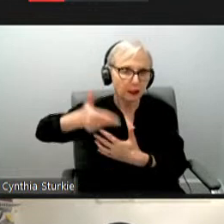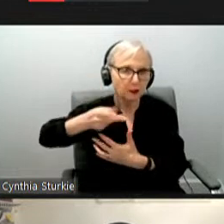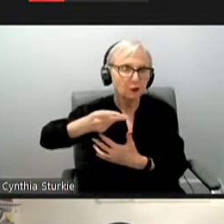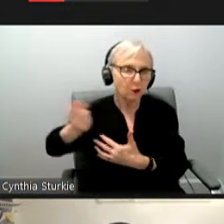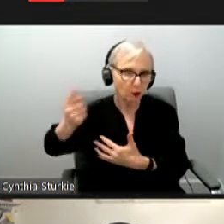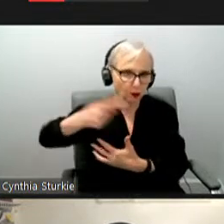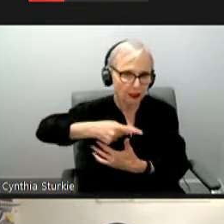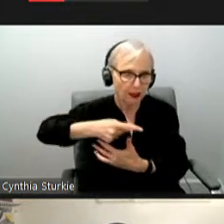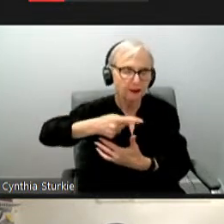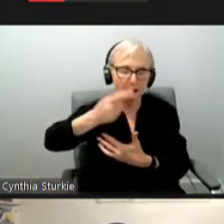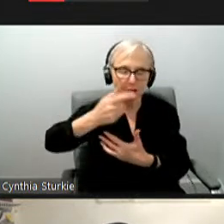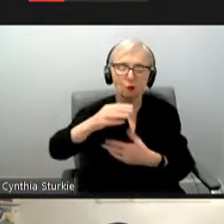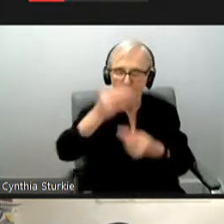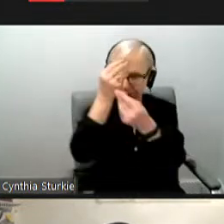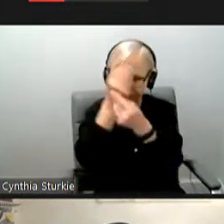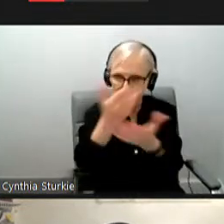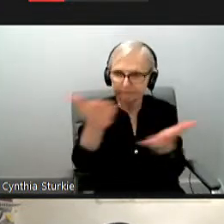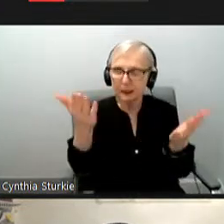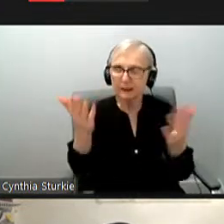that information, we'll share.